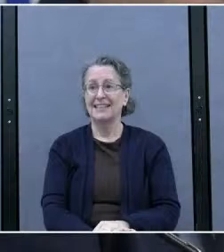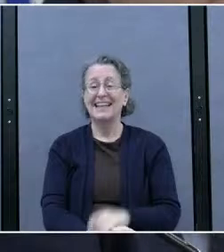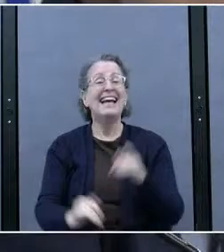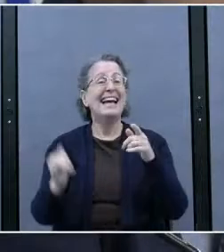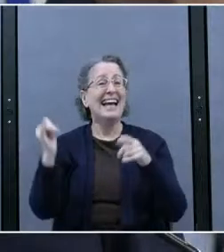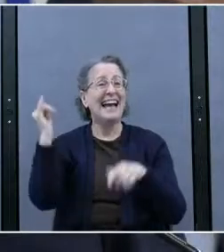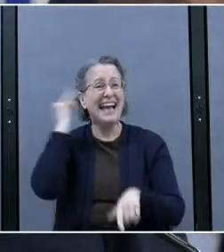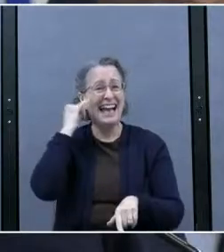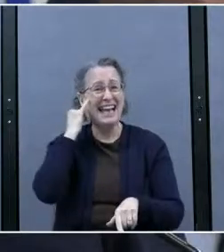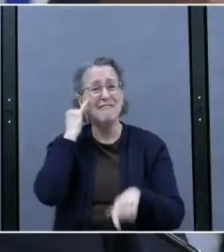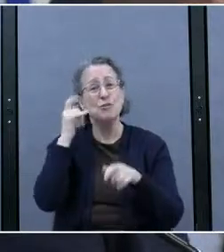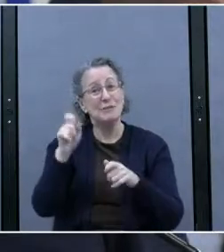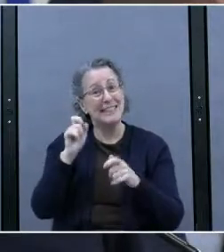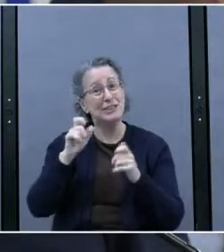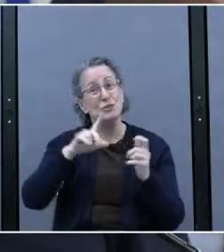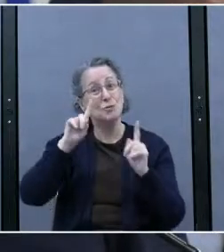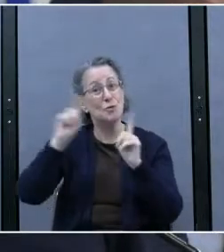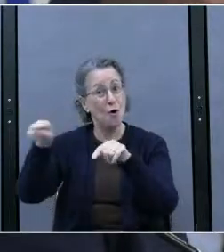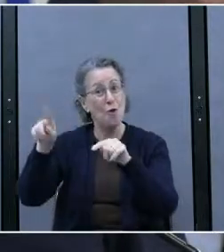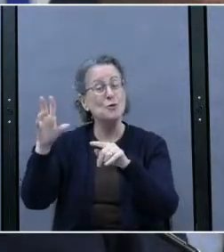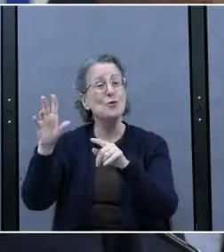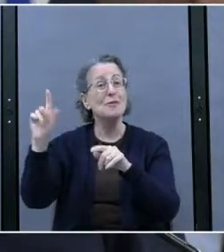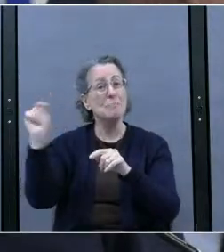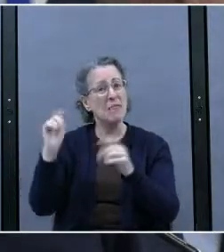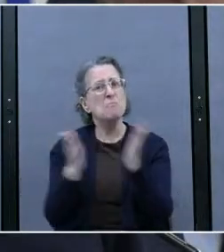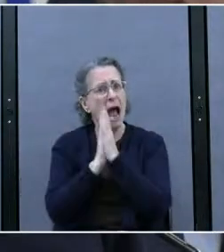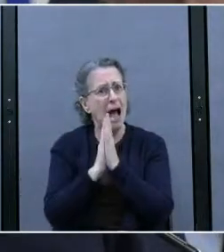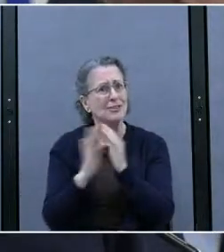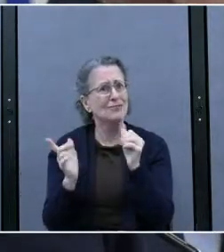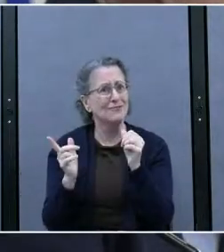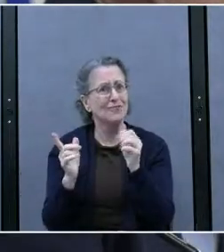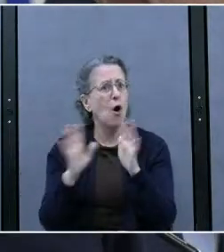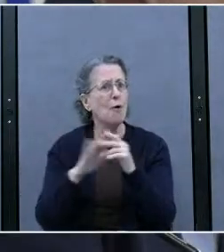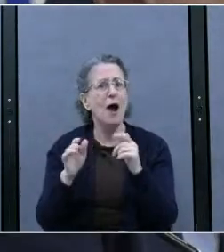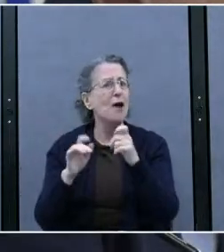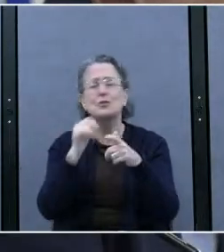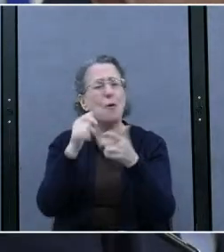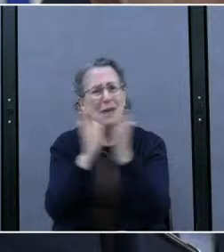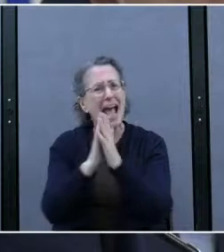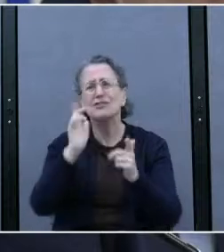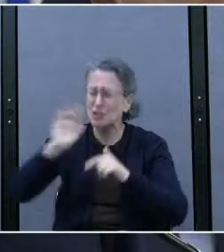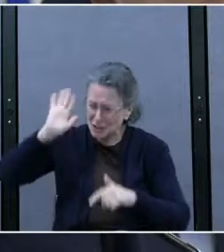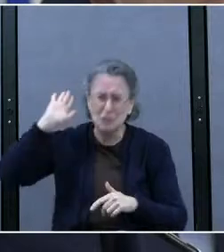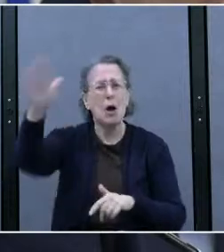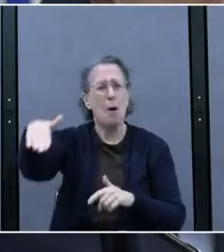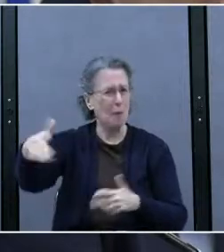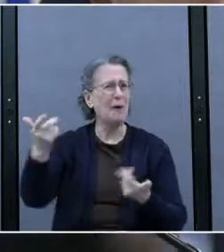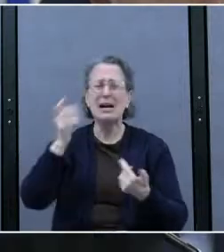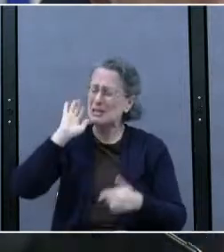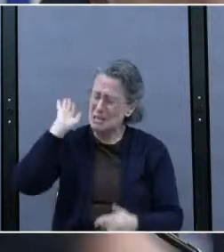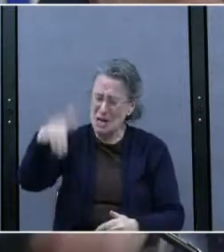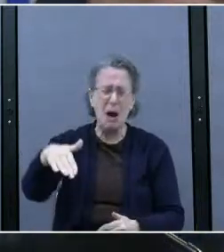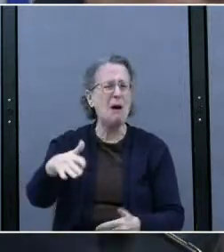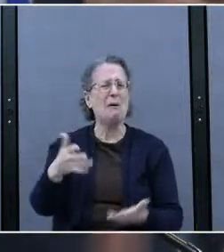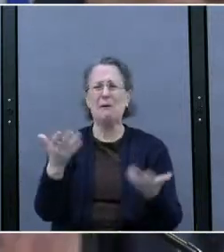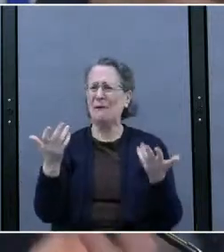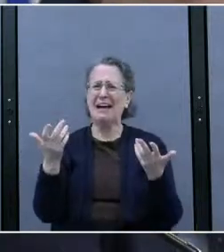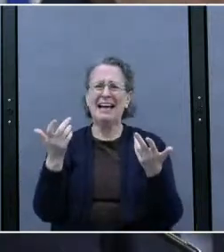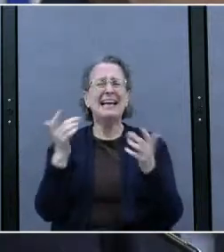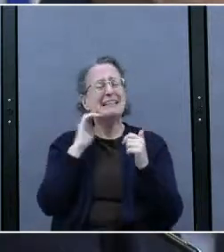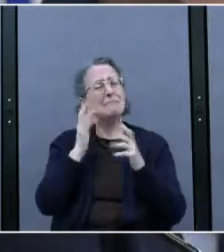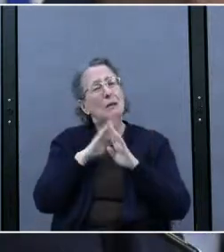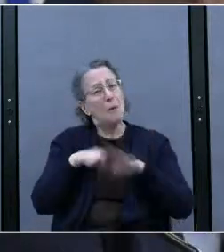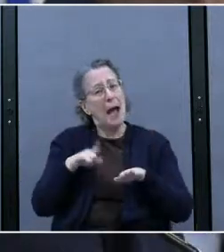That one doesn't apply. You're all grown-ups, and you can do what you want to do. But I would say, if you do leave, try to leave